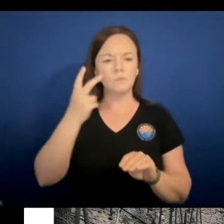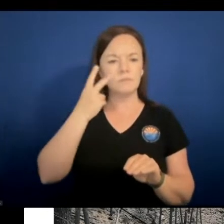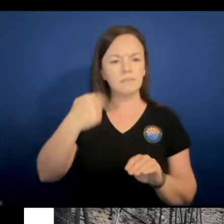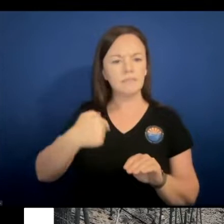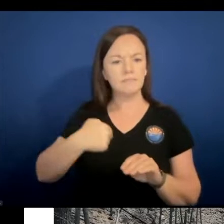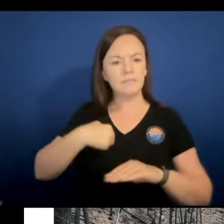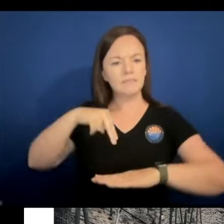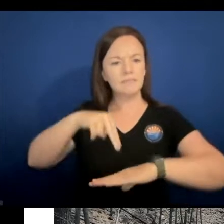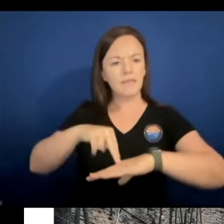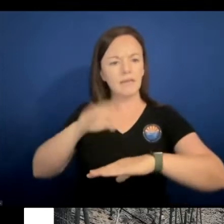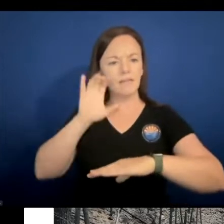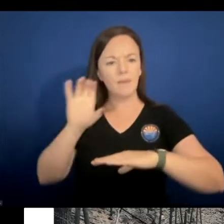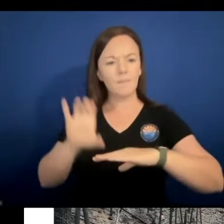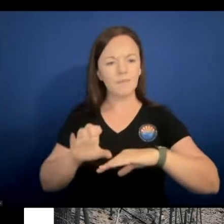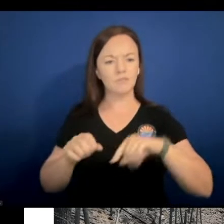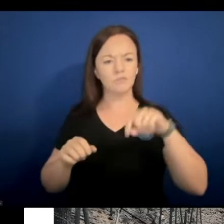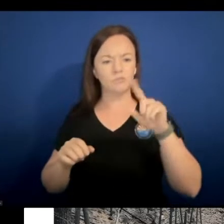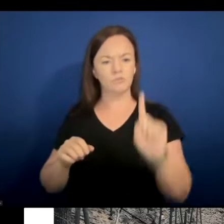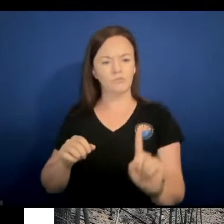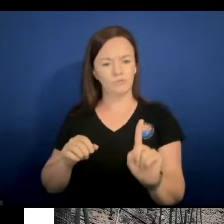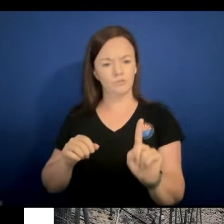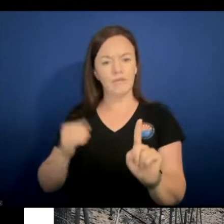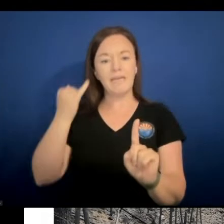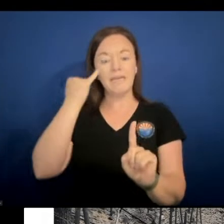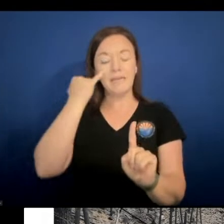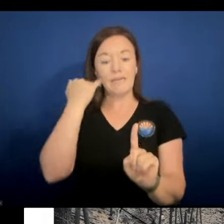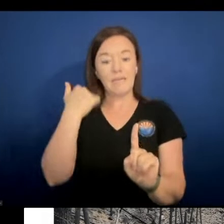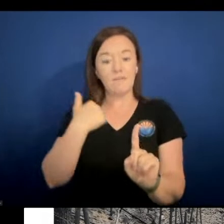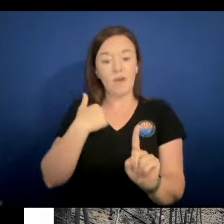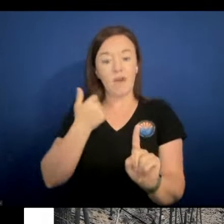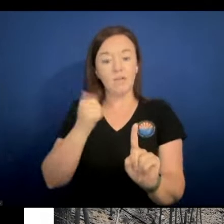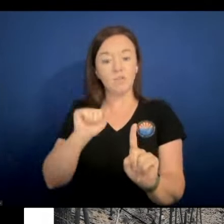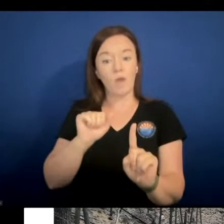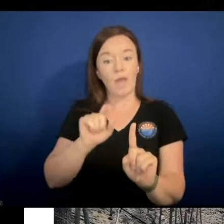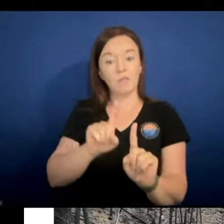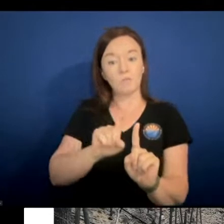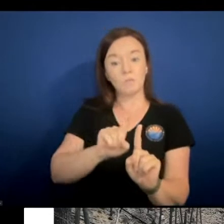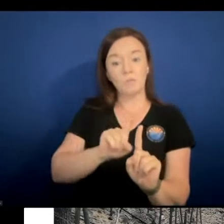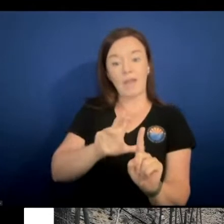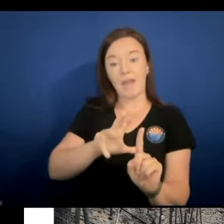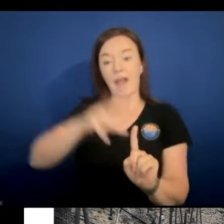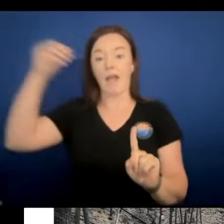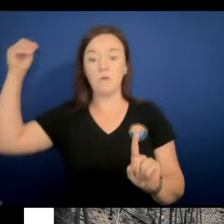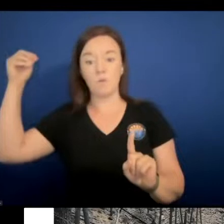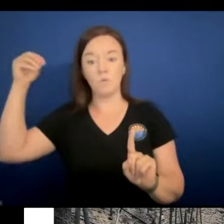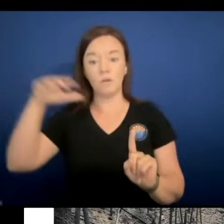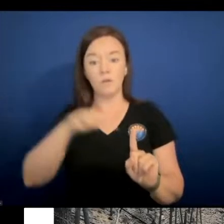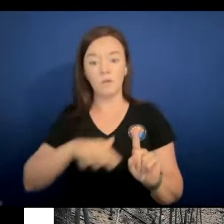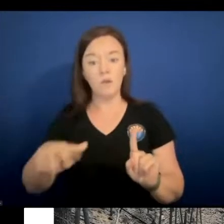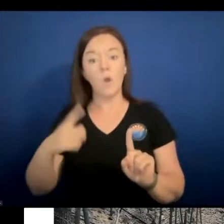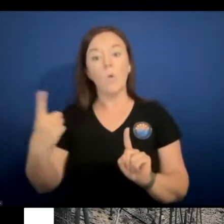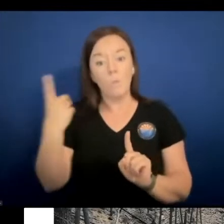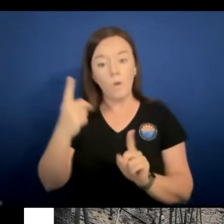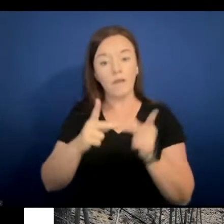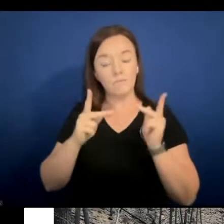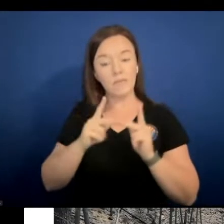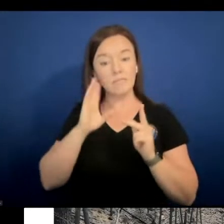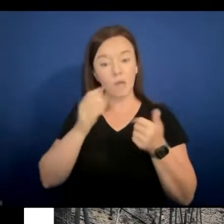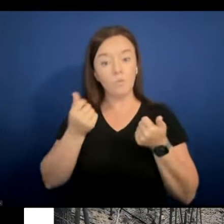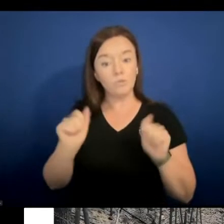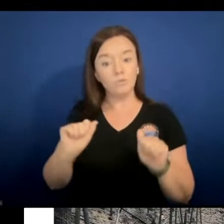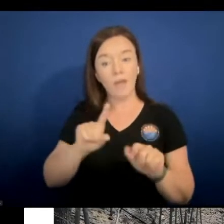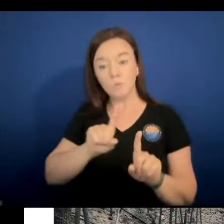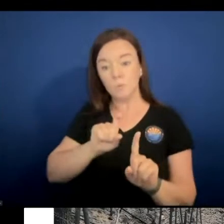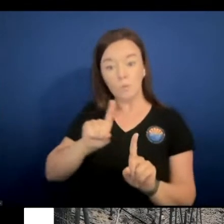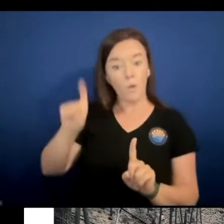I were to try to get out of the bottom of the canyon, the one place I would try to go to would